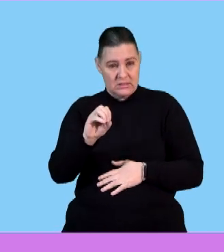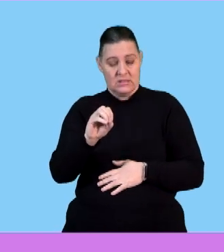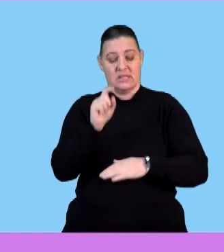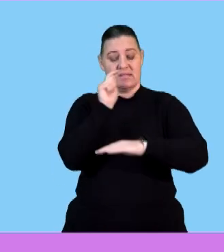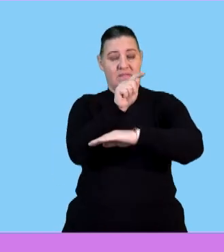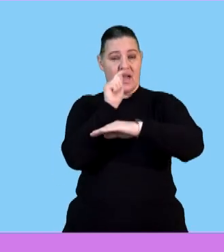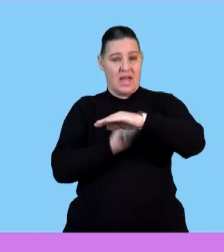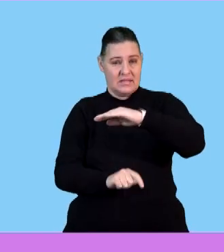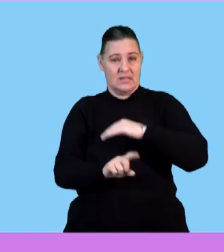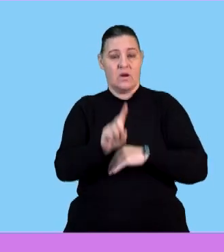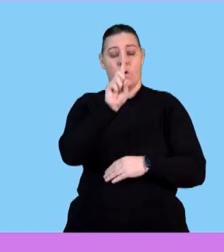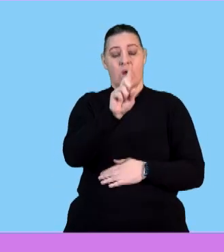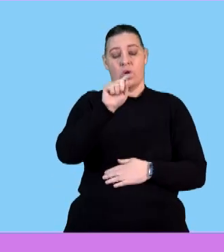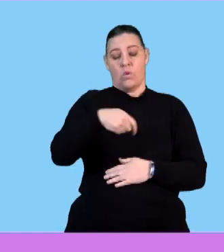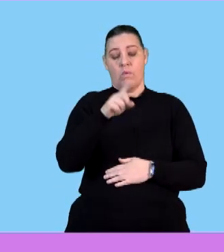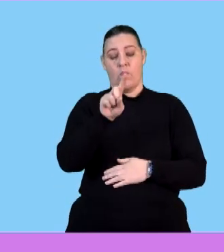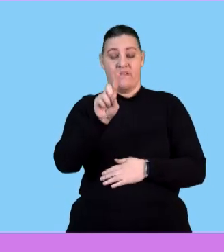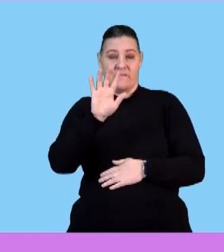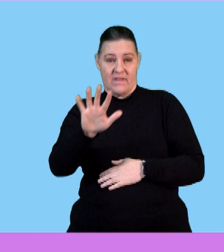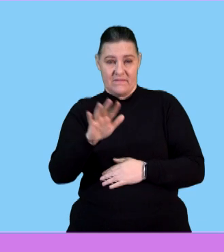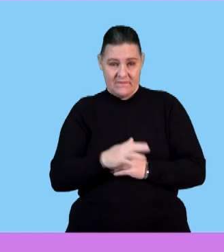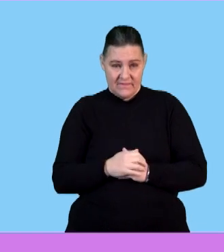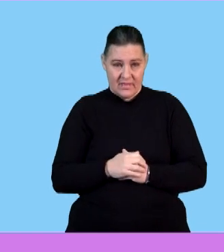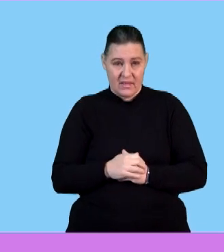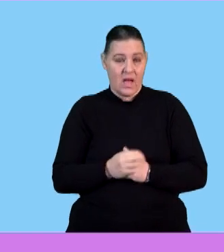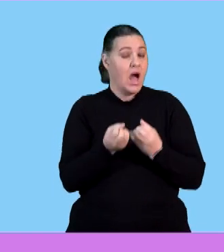so we don't go over that number,